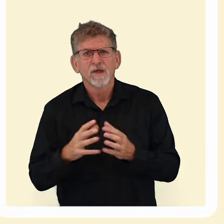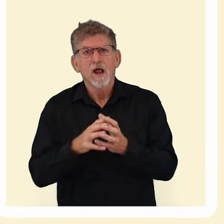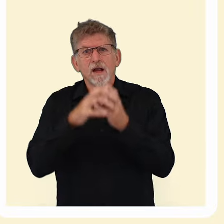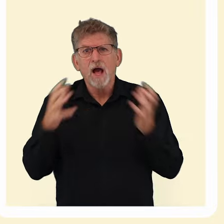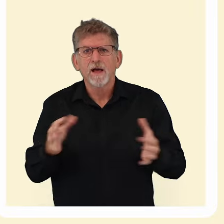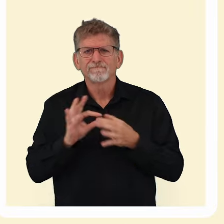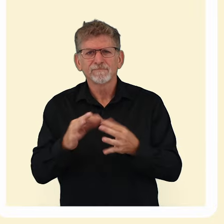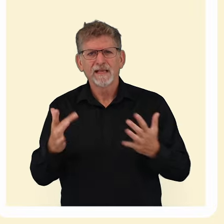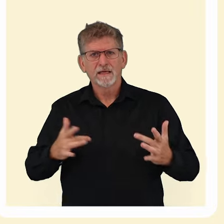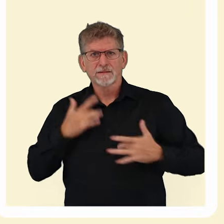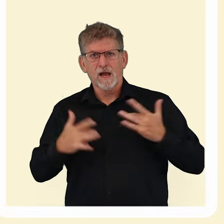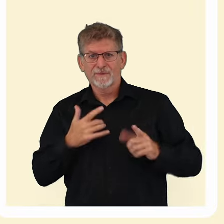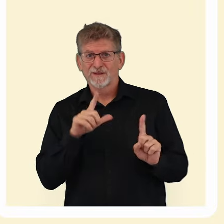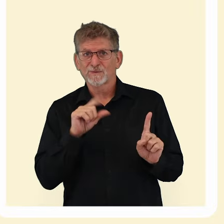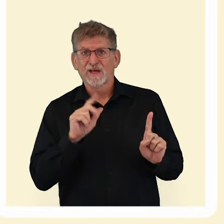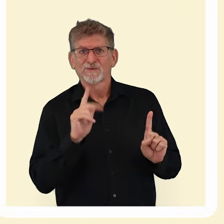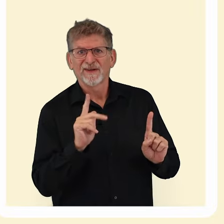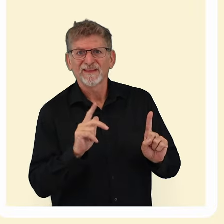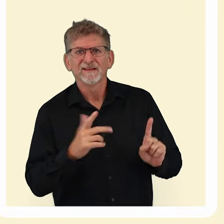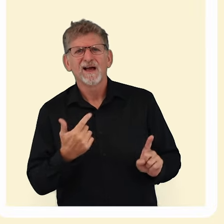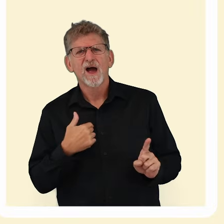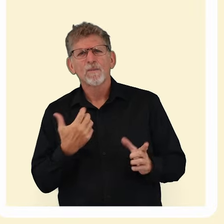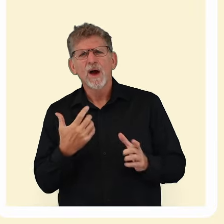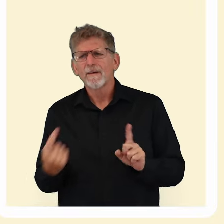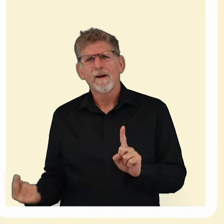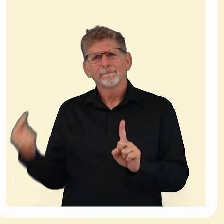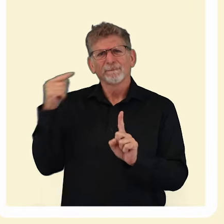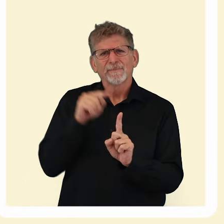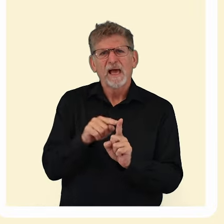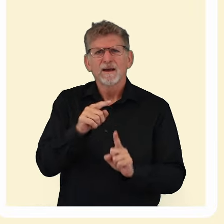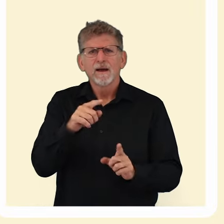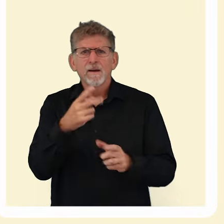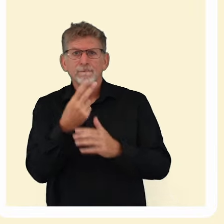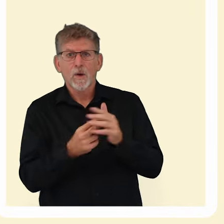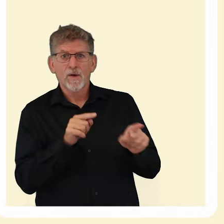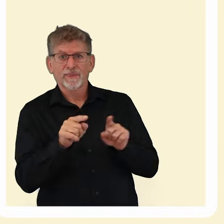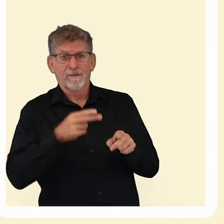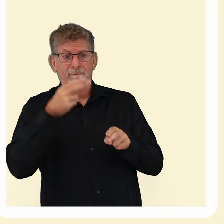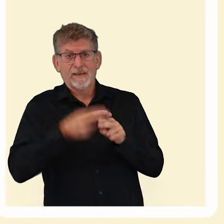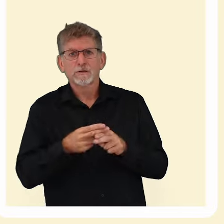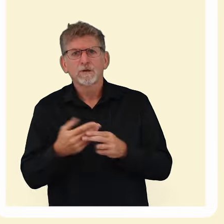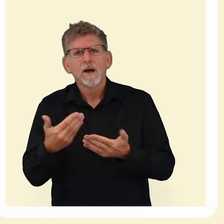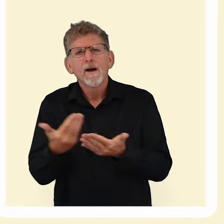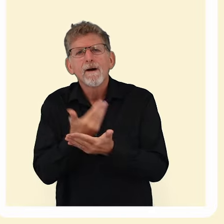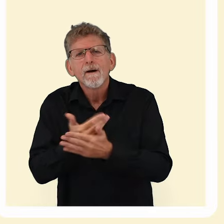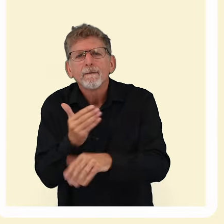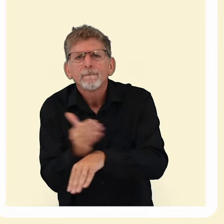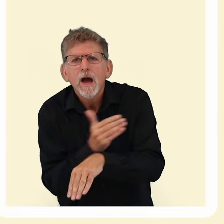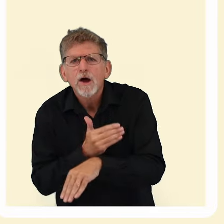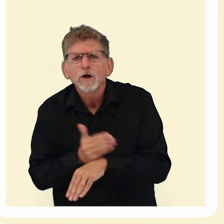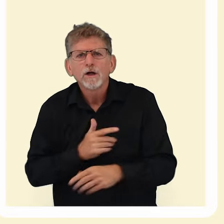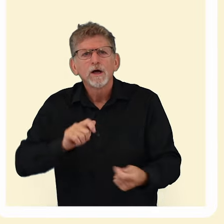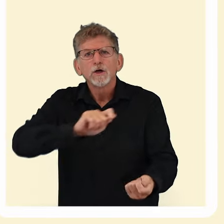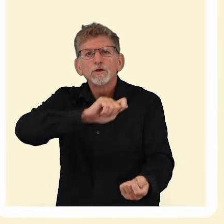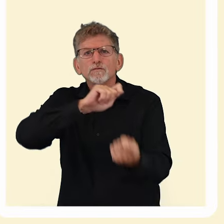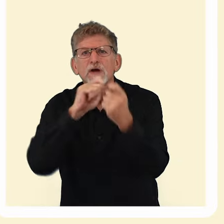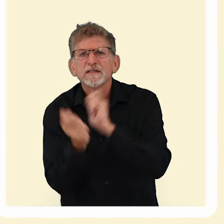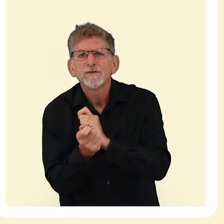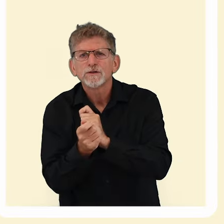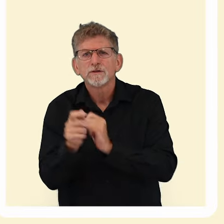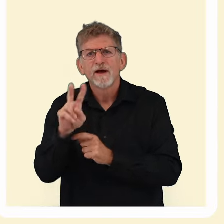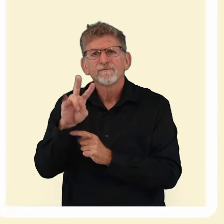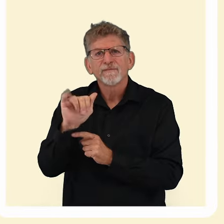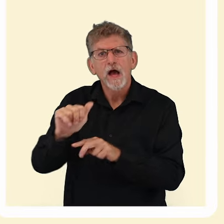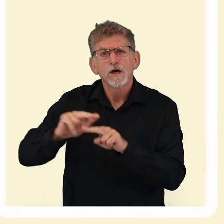and I want to come back on it, because both of you mentioned the modernization, the transformation of VIAReal. Can you touch on, Mario, a little bit what's changed concretely